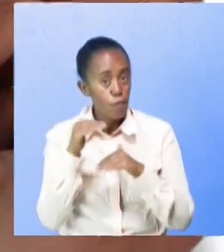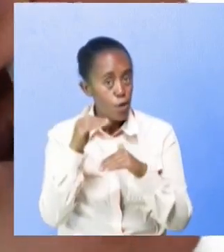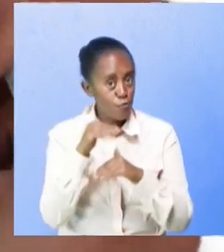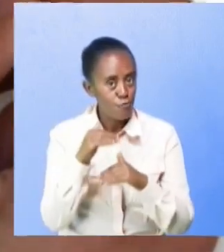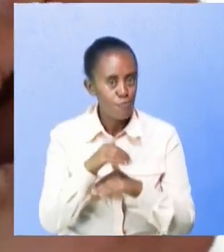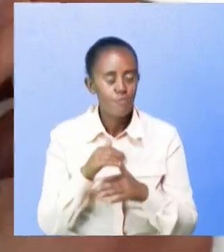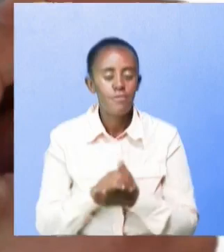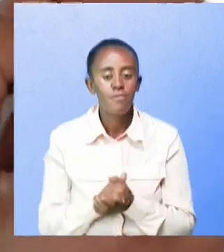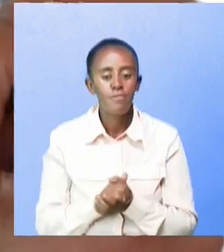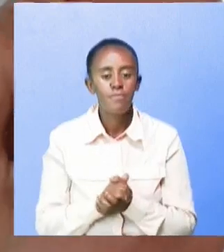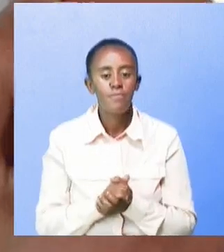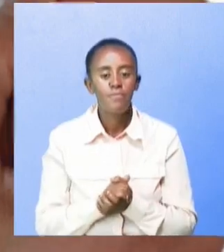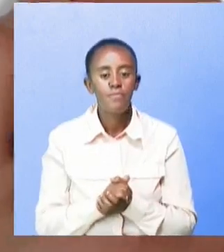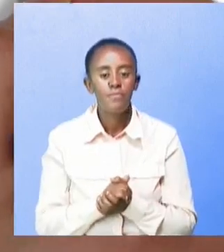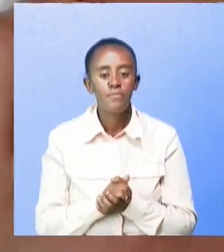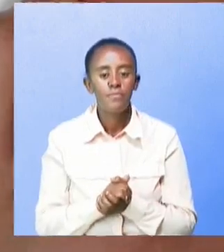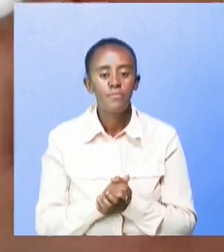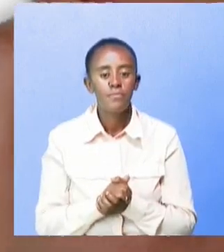afternoon